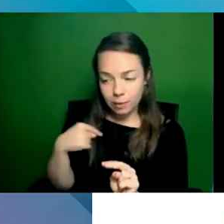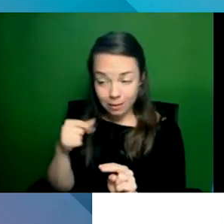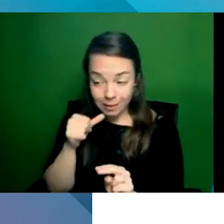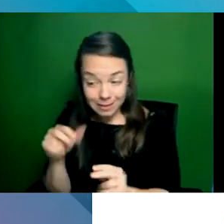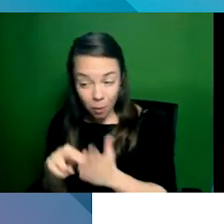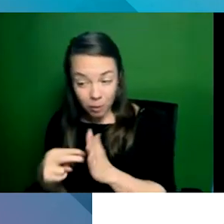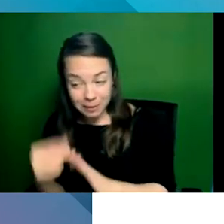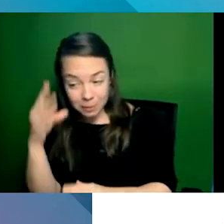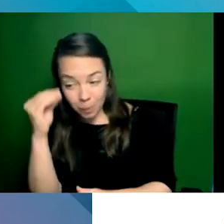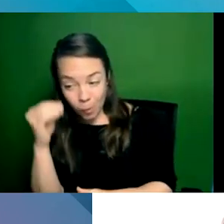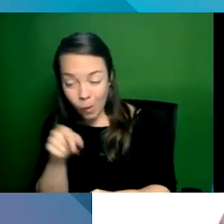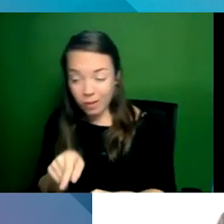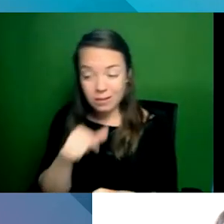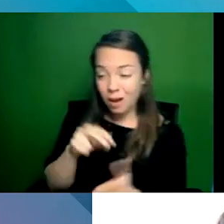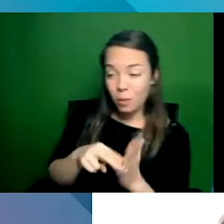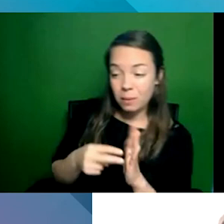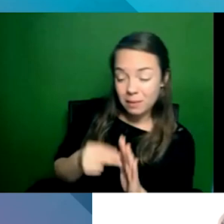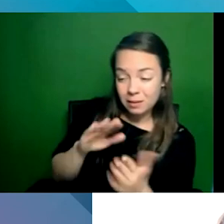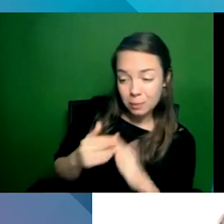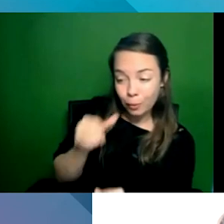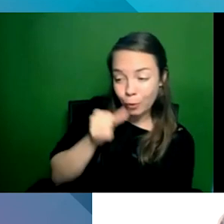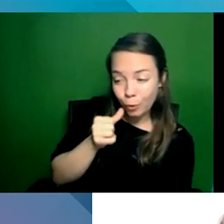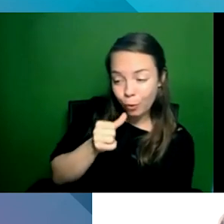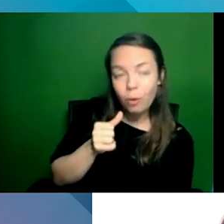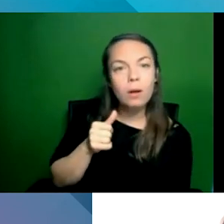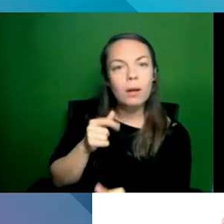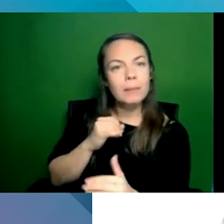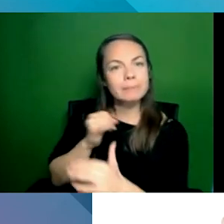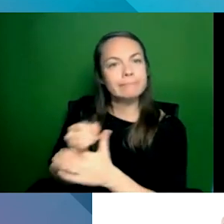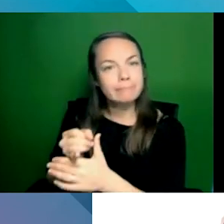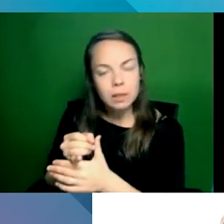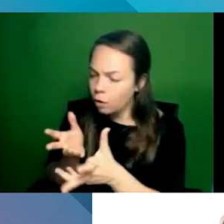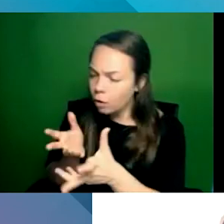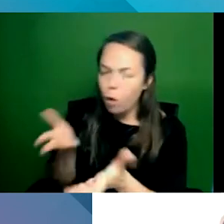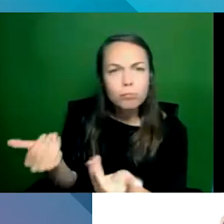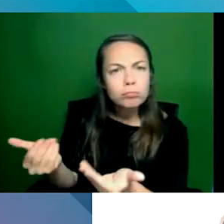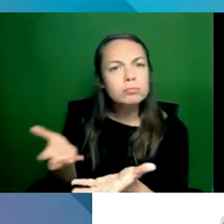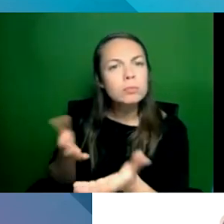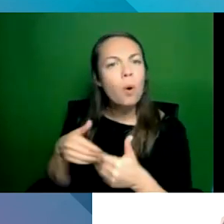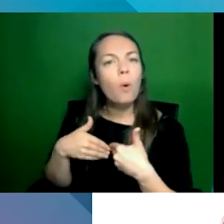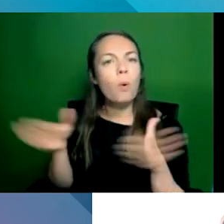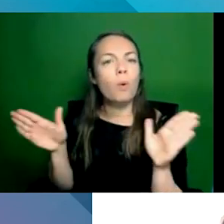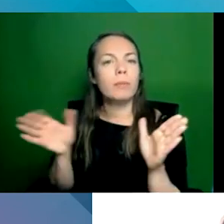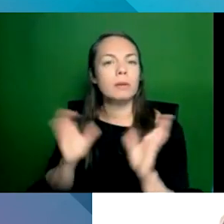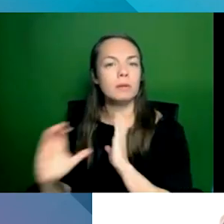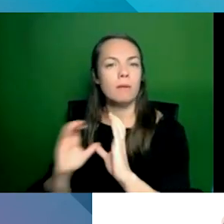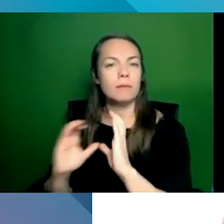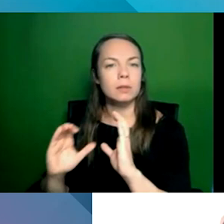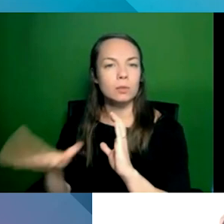a boy, that's not what it means to be a girl, being able to have candid conversations in those moments at a young age, I think